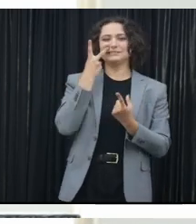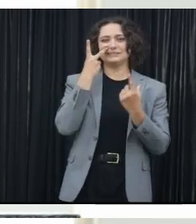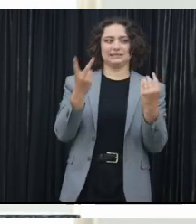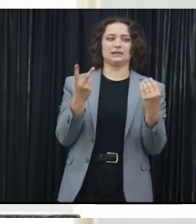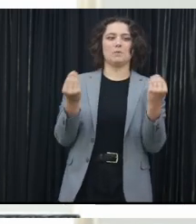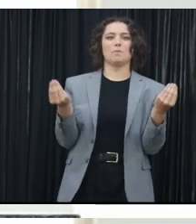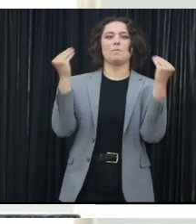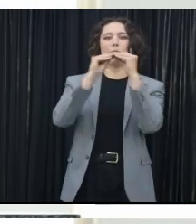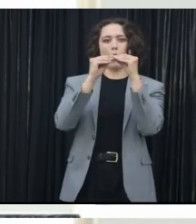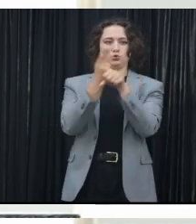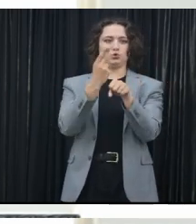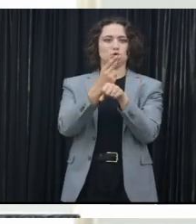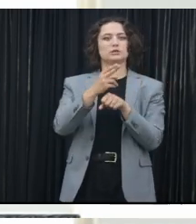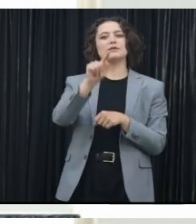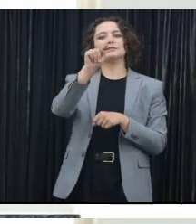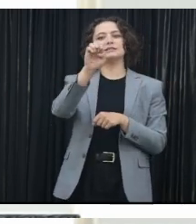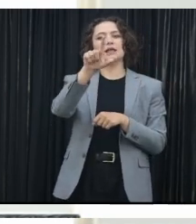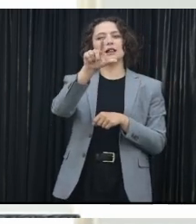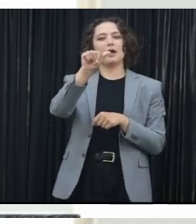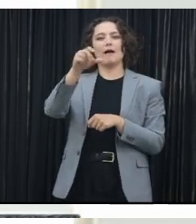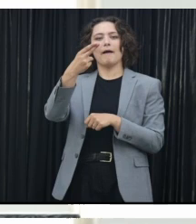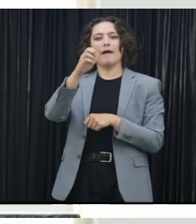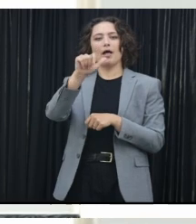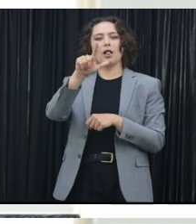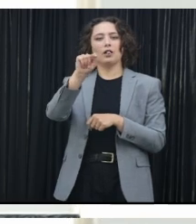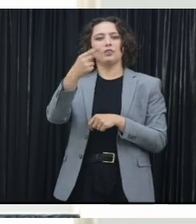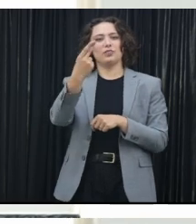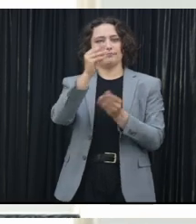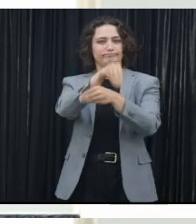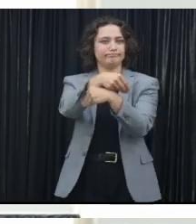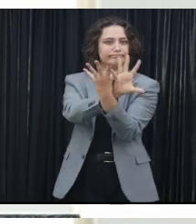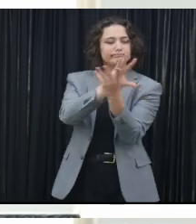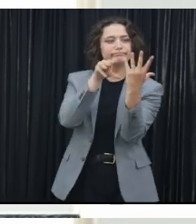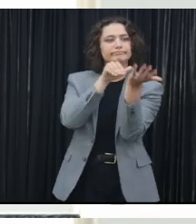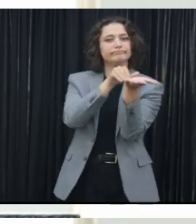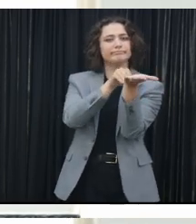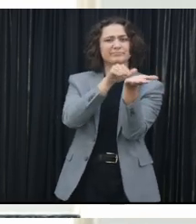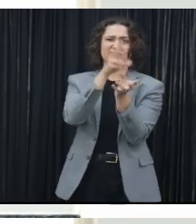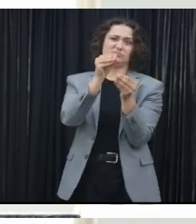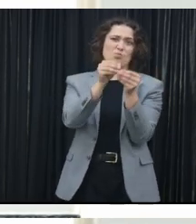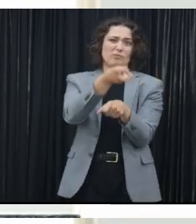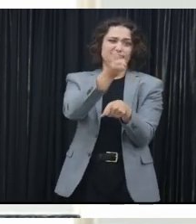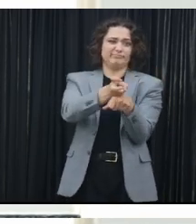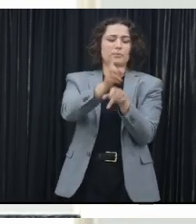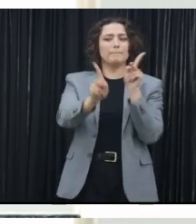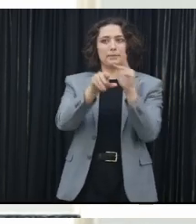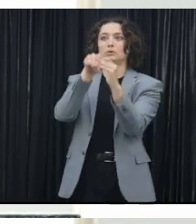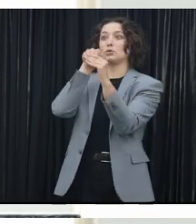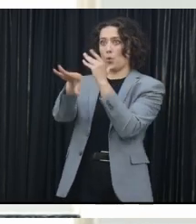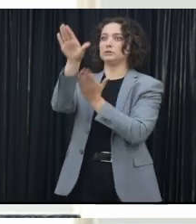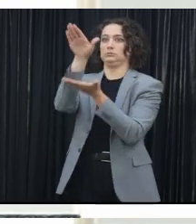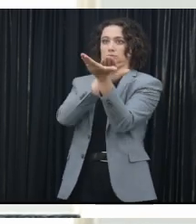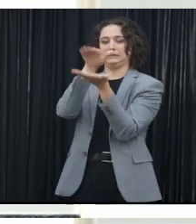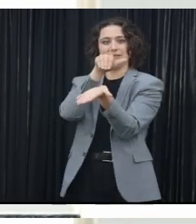telehealth. It's much harder for people to timely get into their regular doctor's appointments. There's also